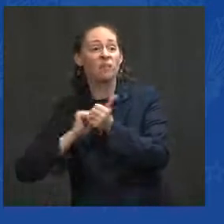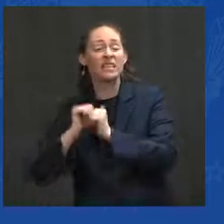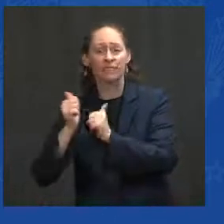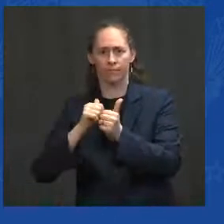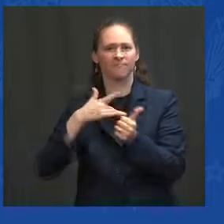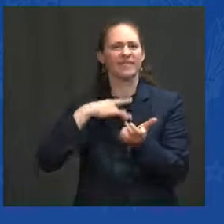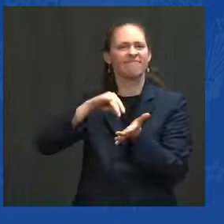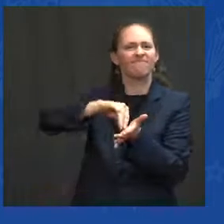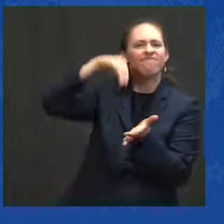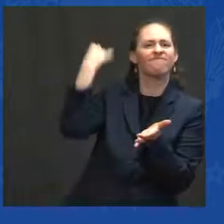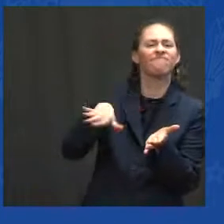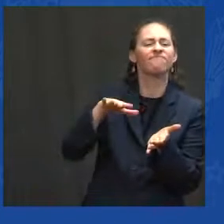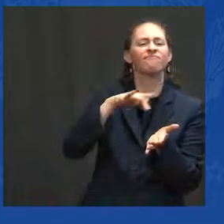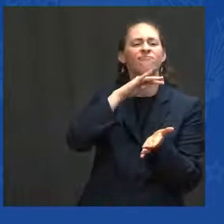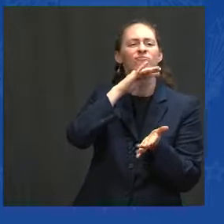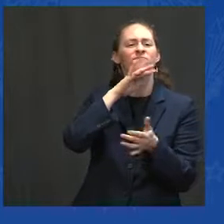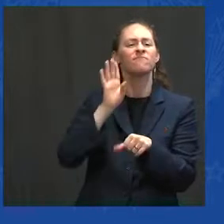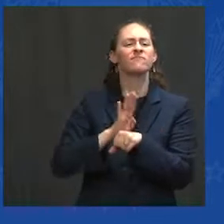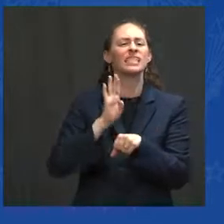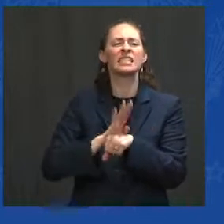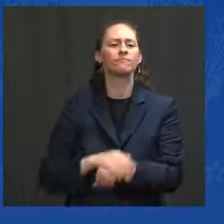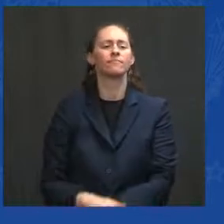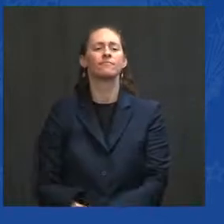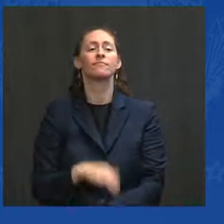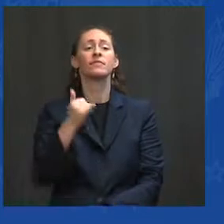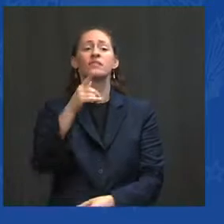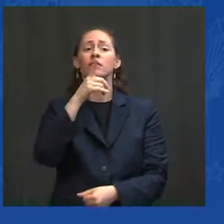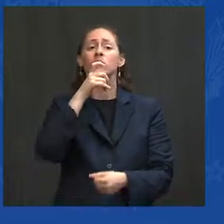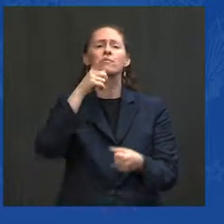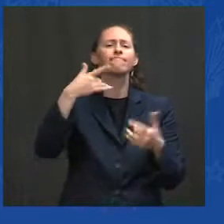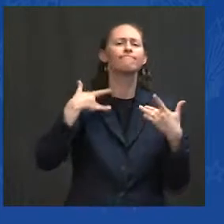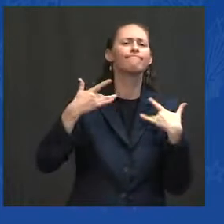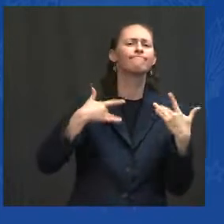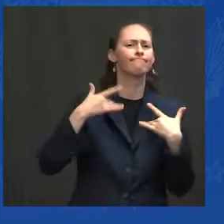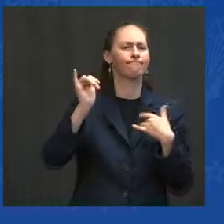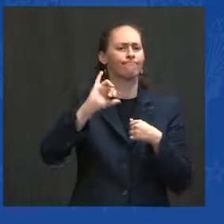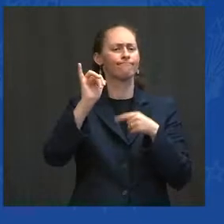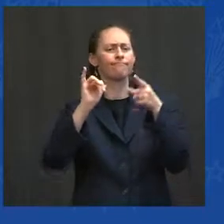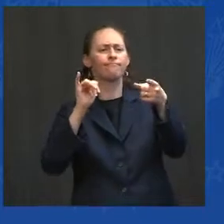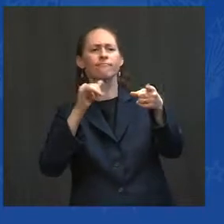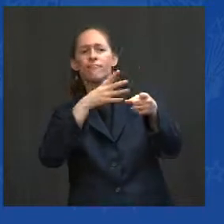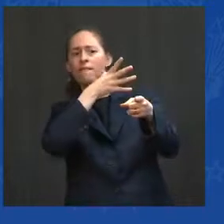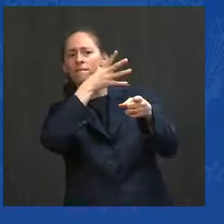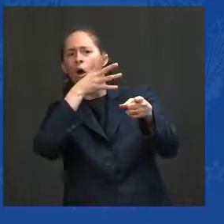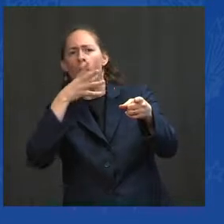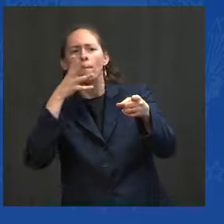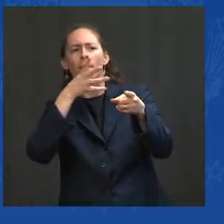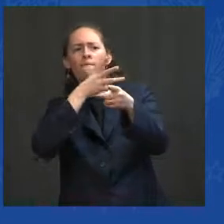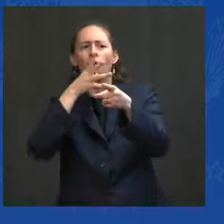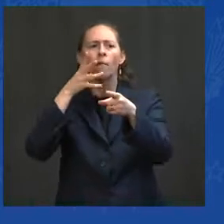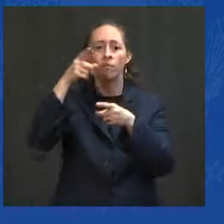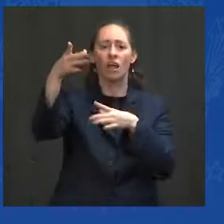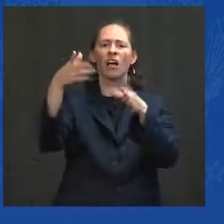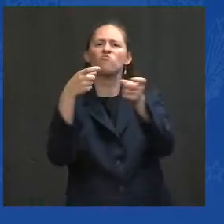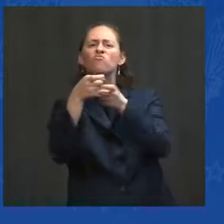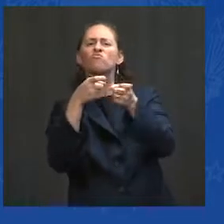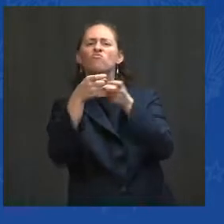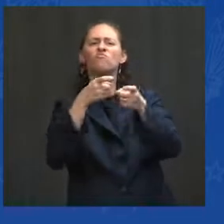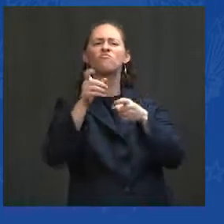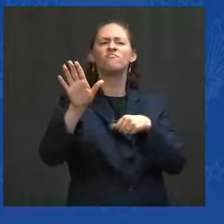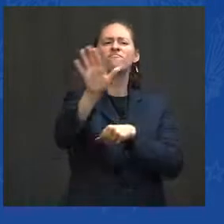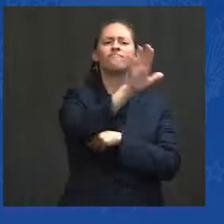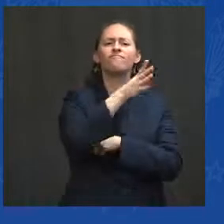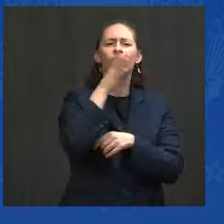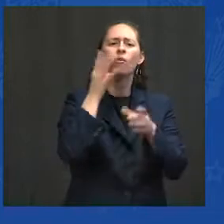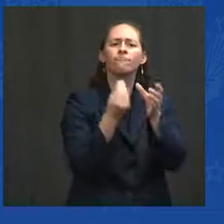hurt. Big Ag is putting a squeeze on farmers. Small and family farms, first-time farmers, like